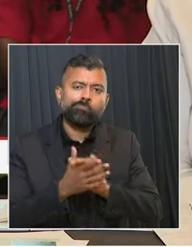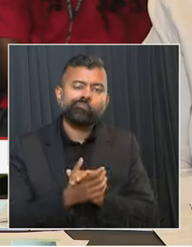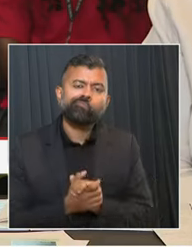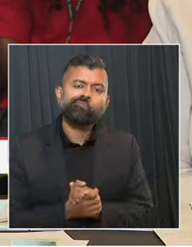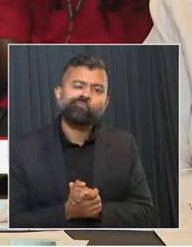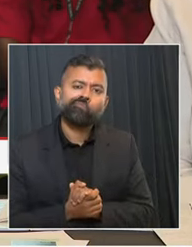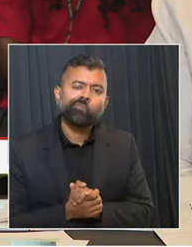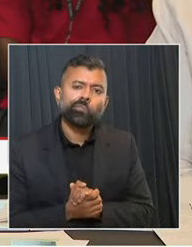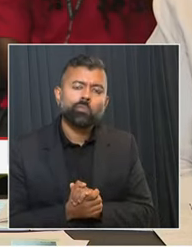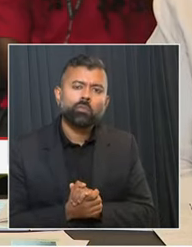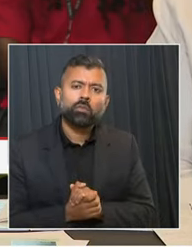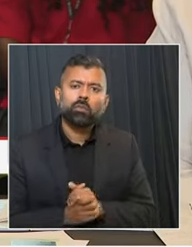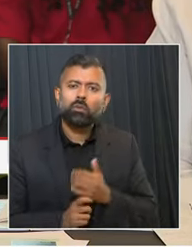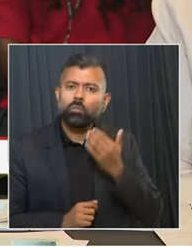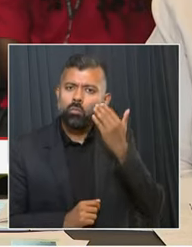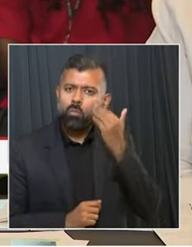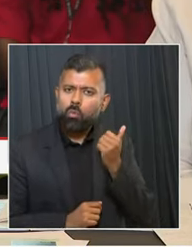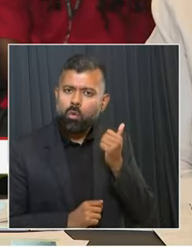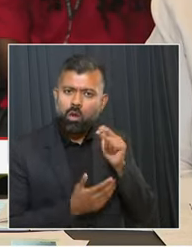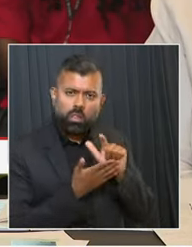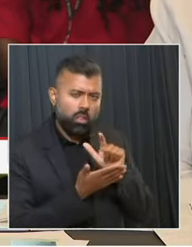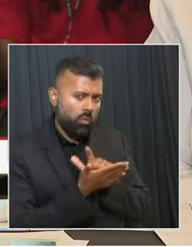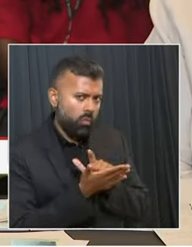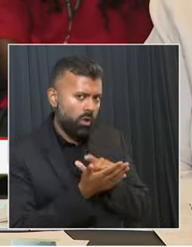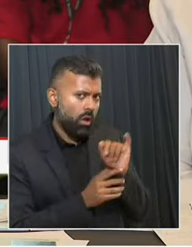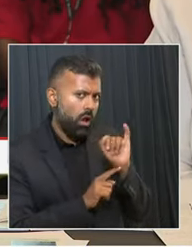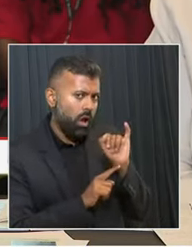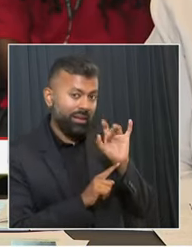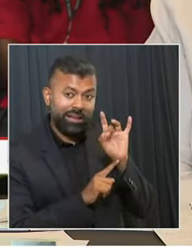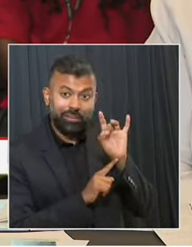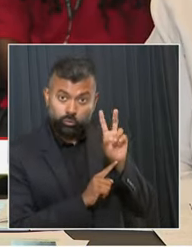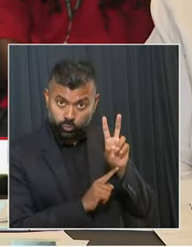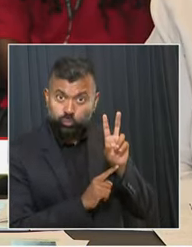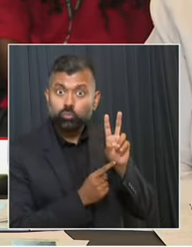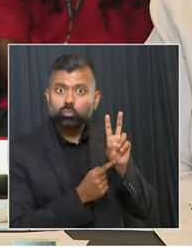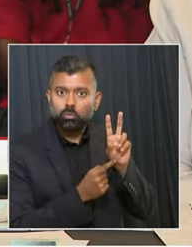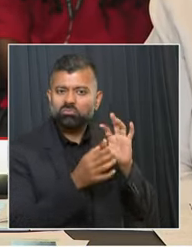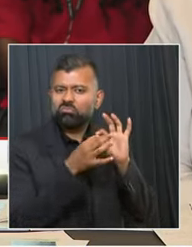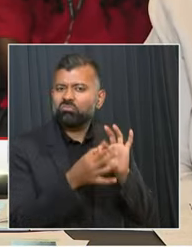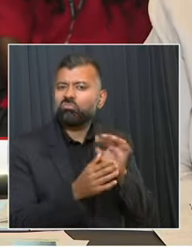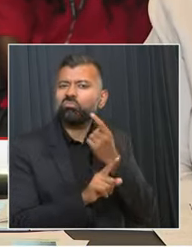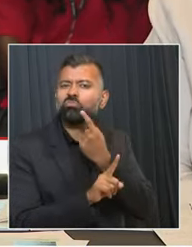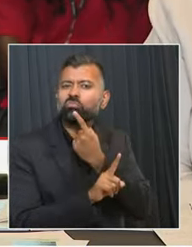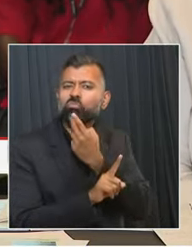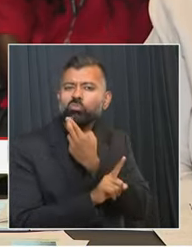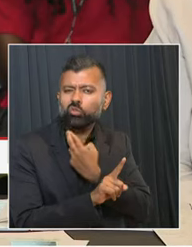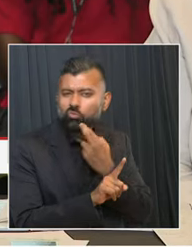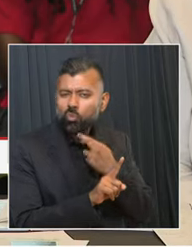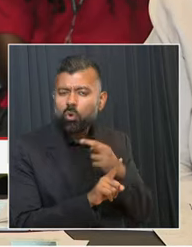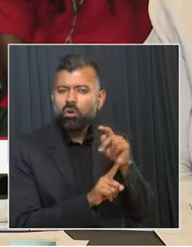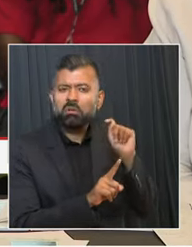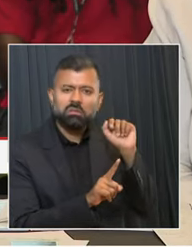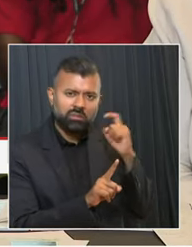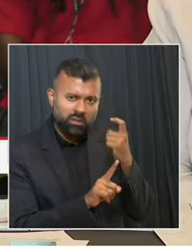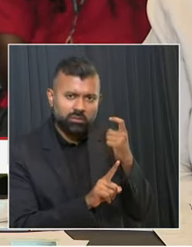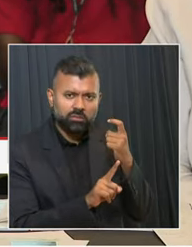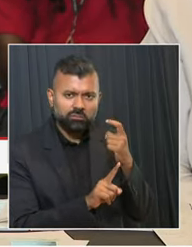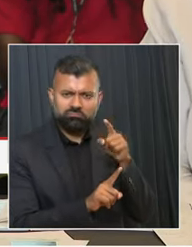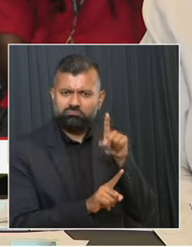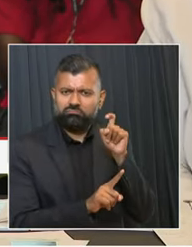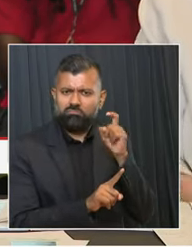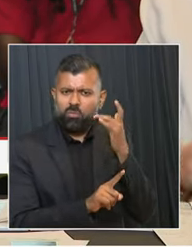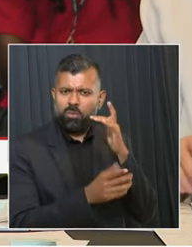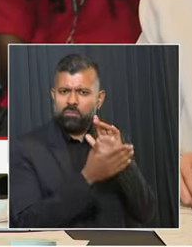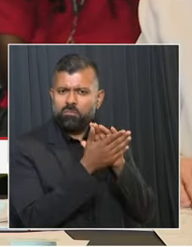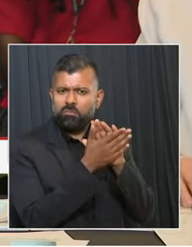important, because we know that service industries, hospitality, restaurants employ a lot of